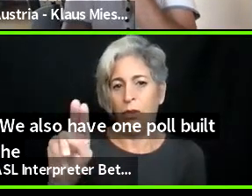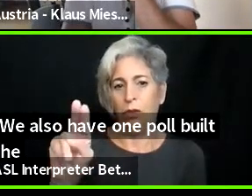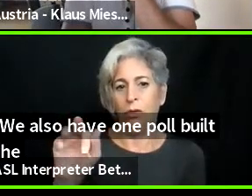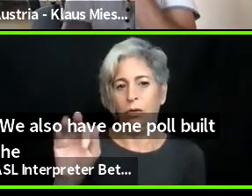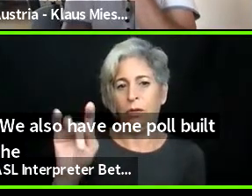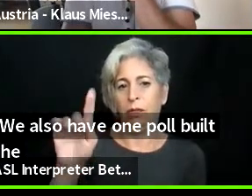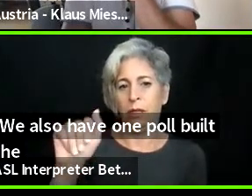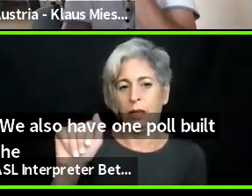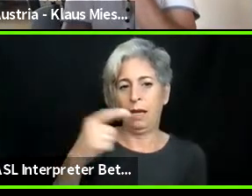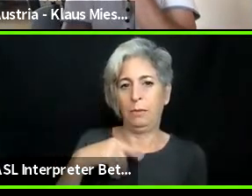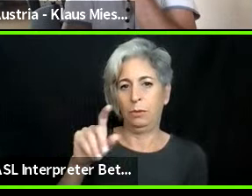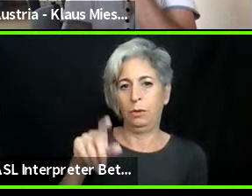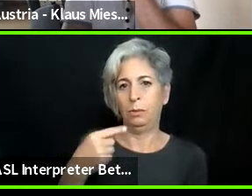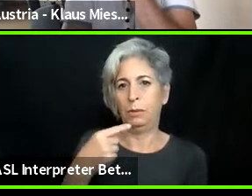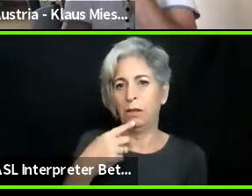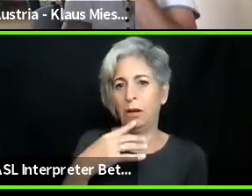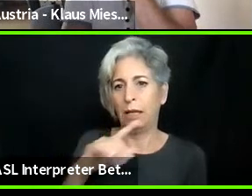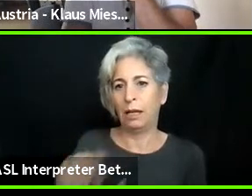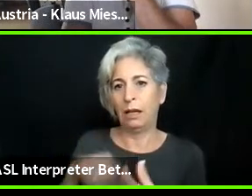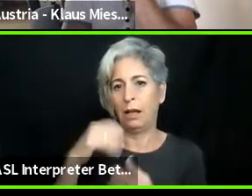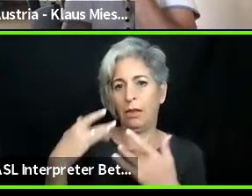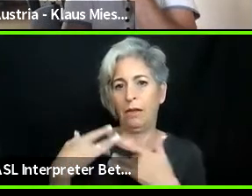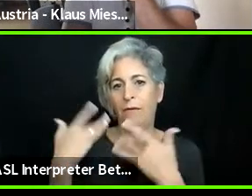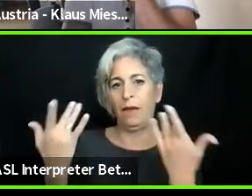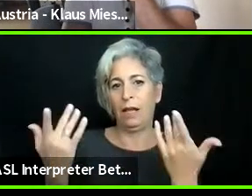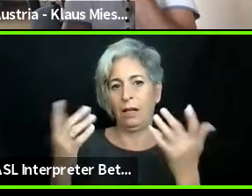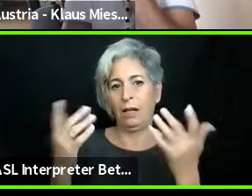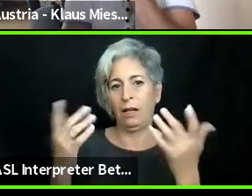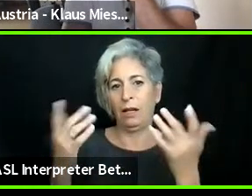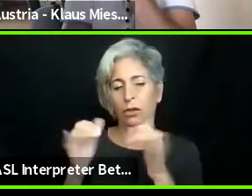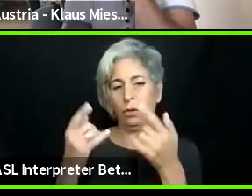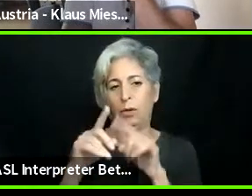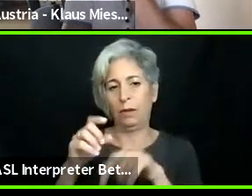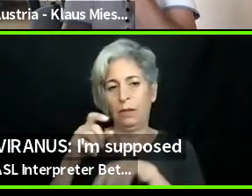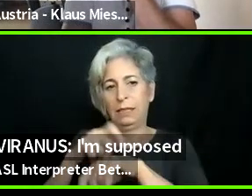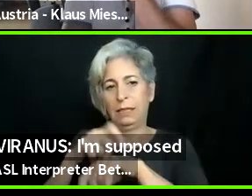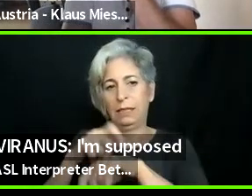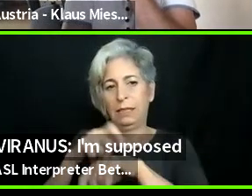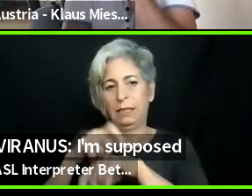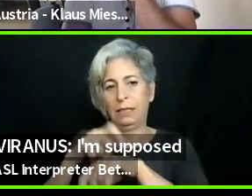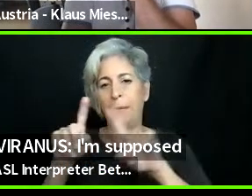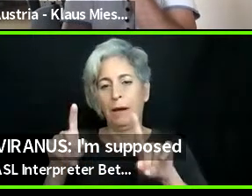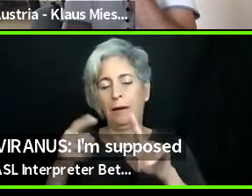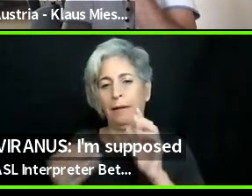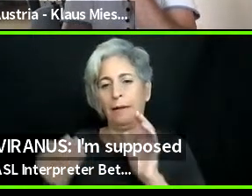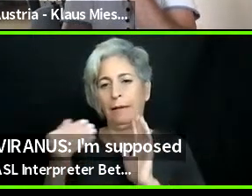I'm supposed to be speaking at another event as well during this time, but